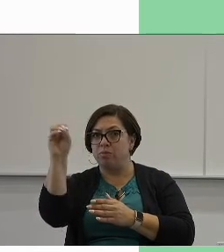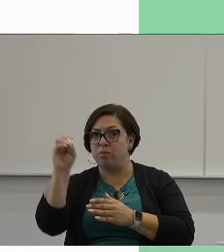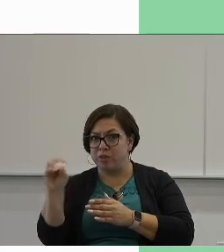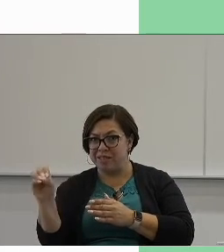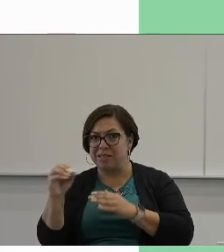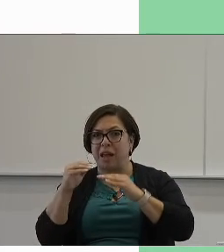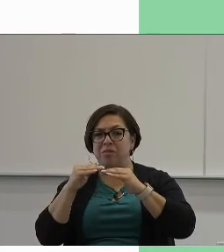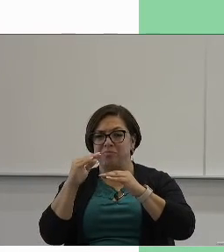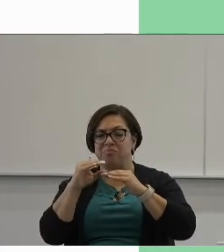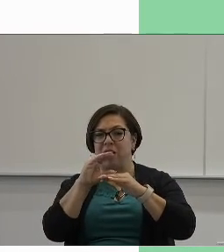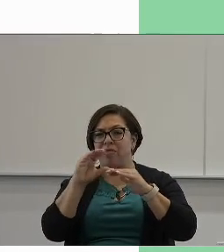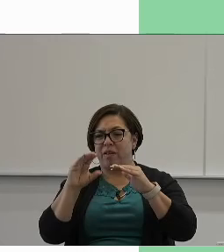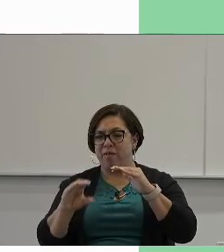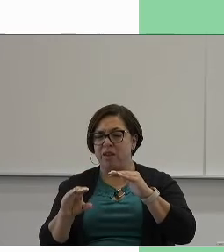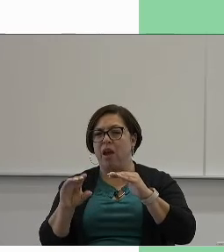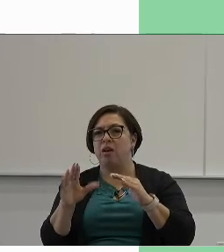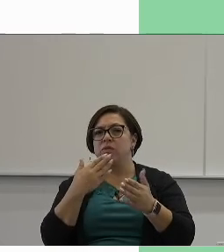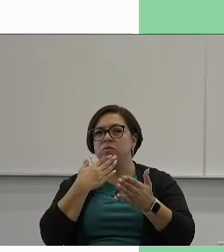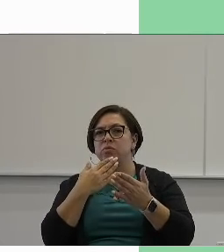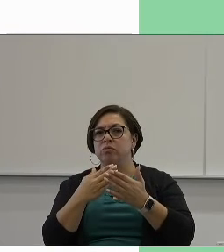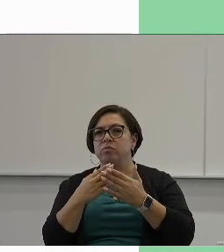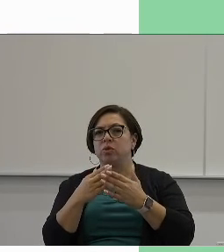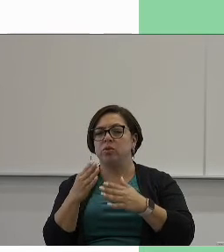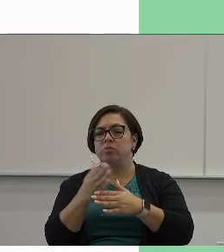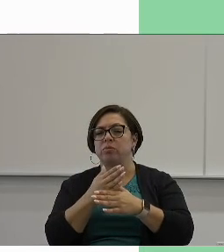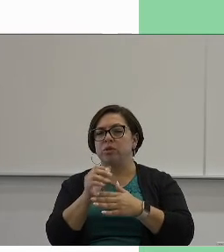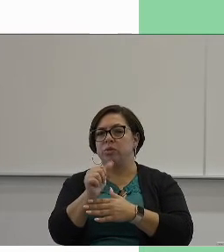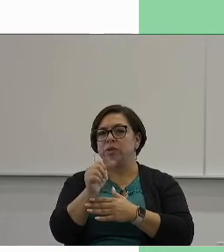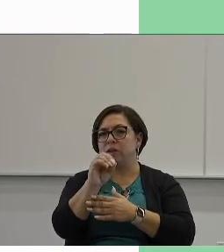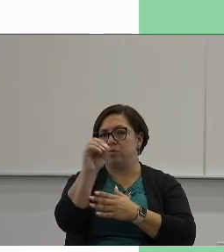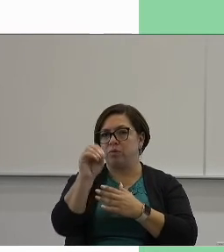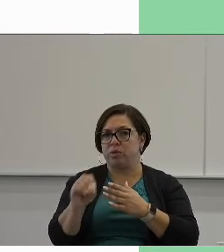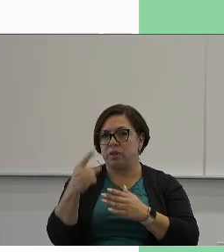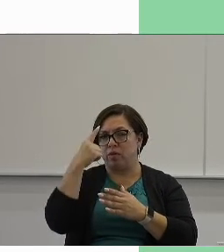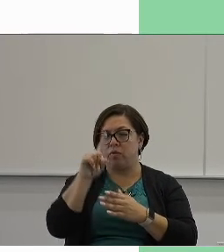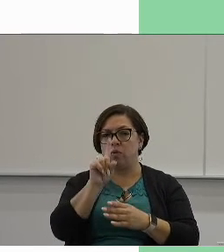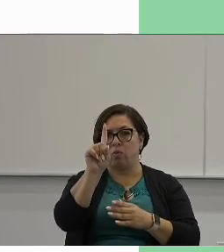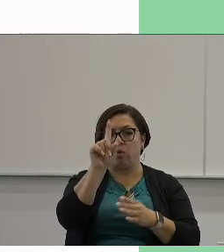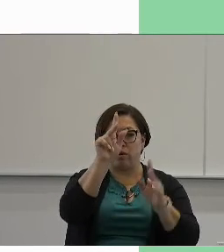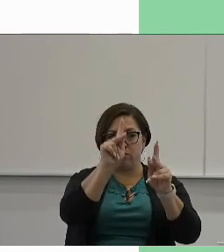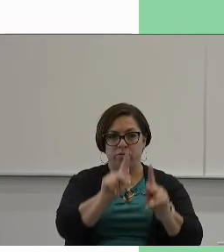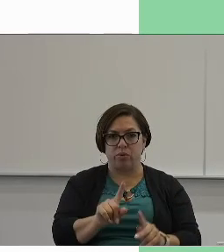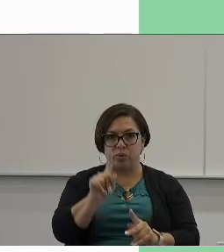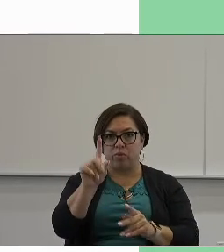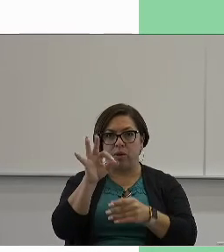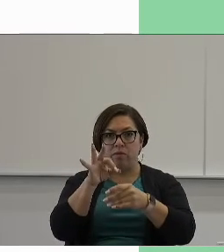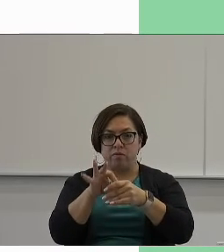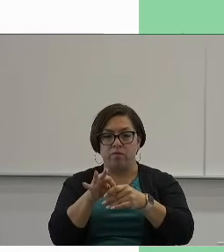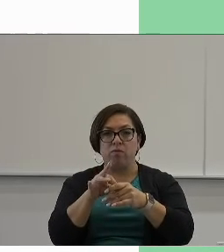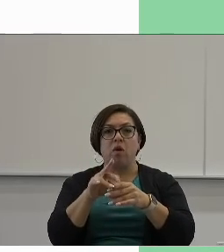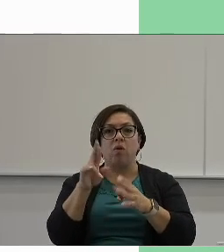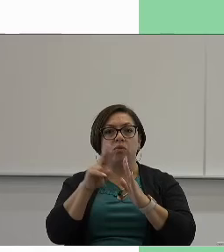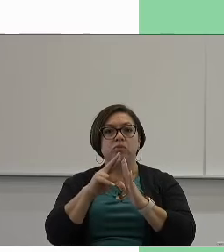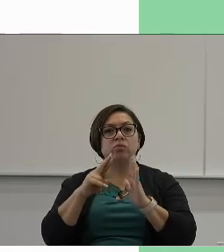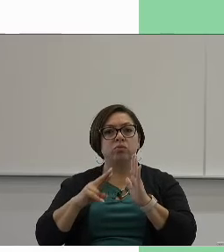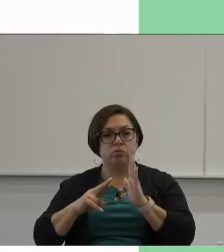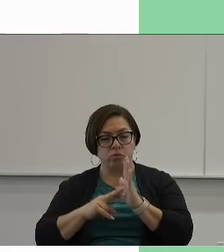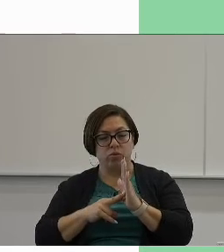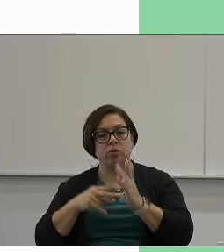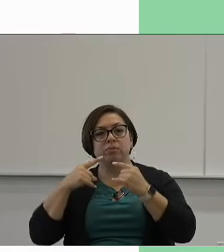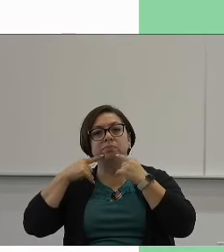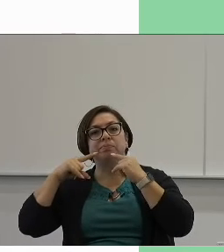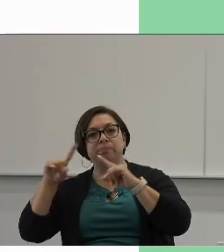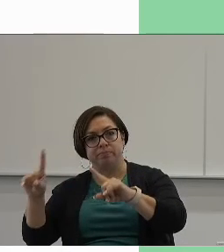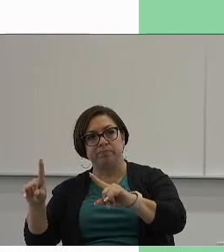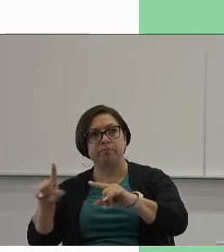10% requirement for the one person, one vote rule. And so the committee has accomplished that goal. We do